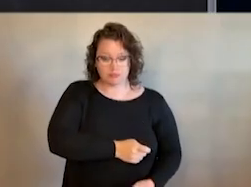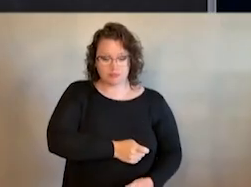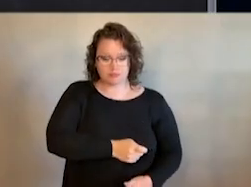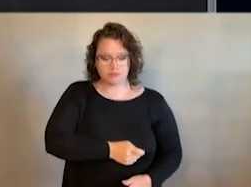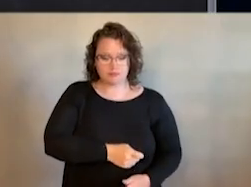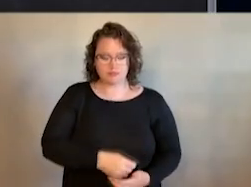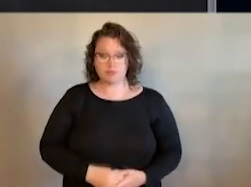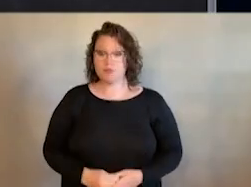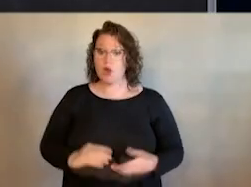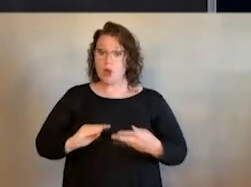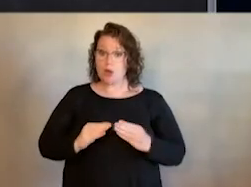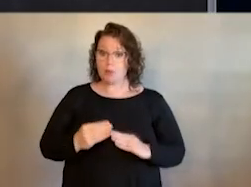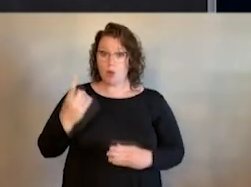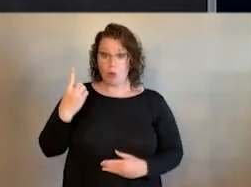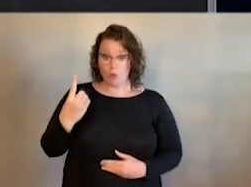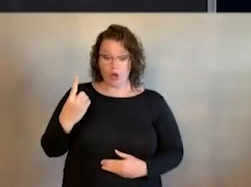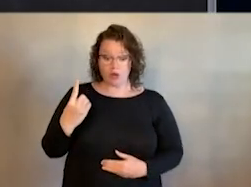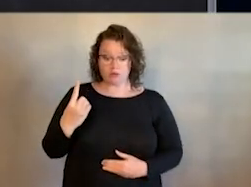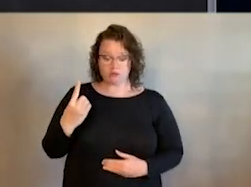Here's sound number 1.